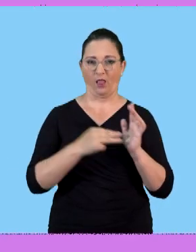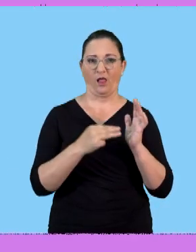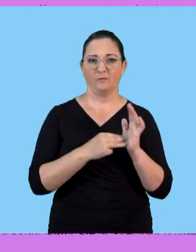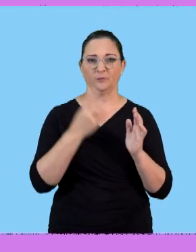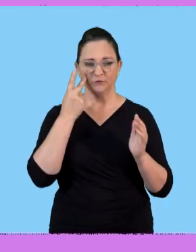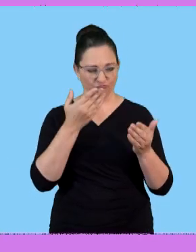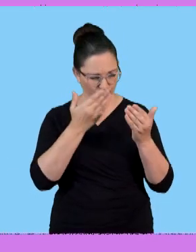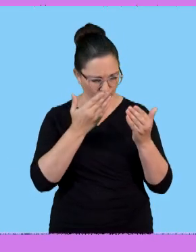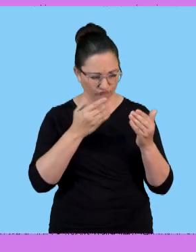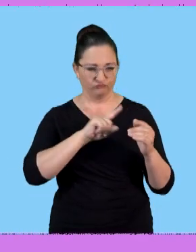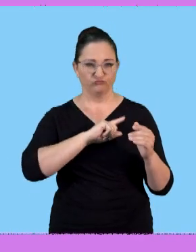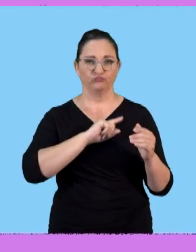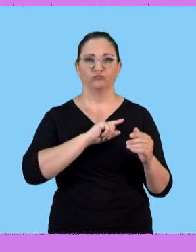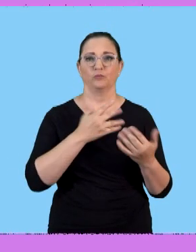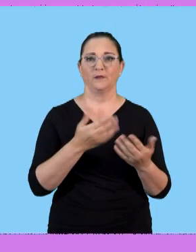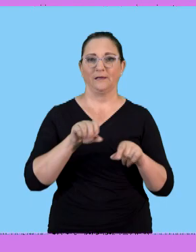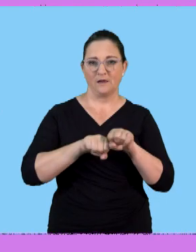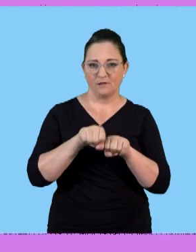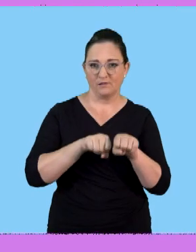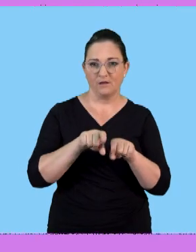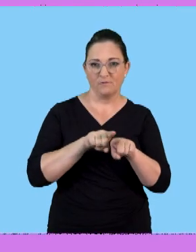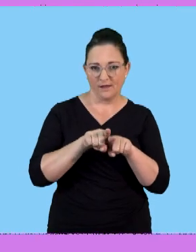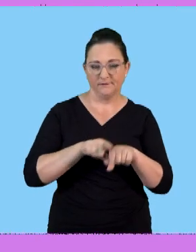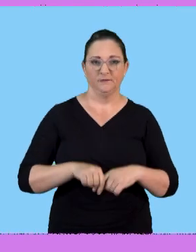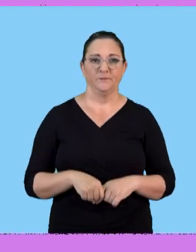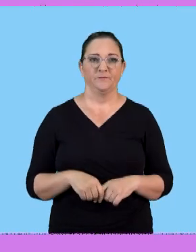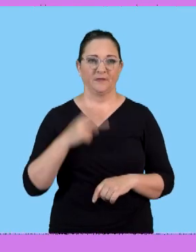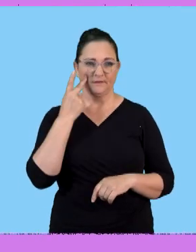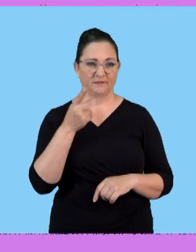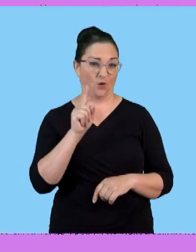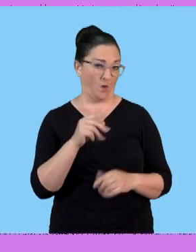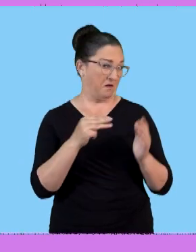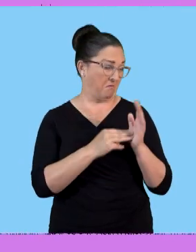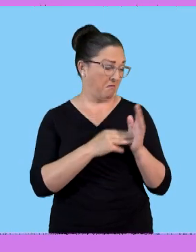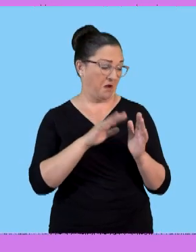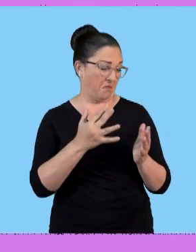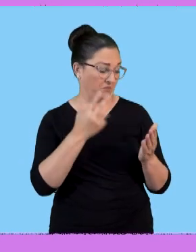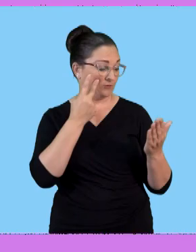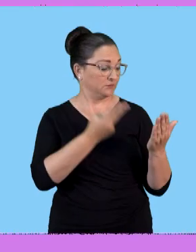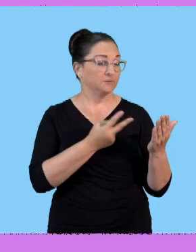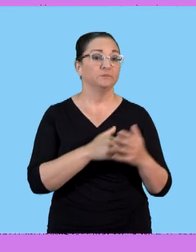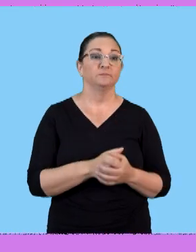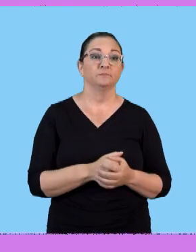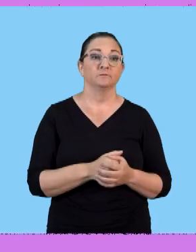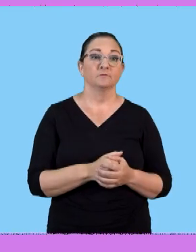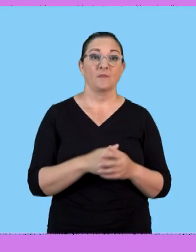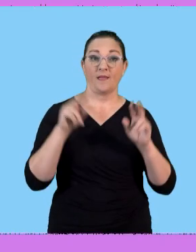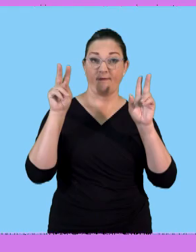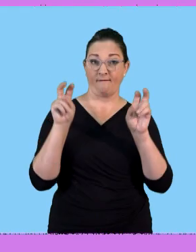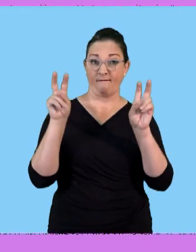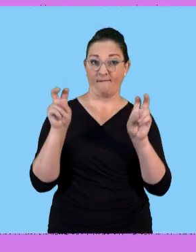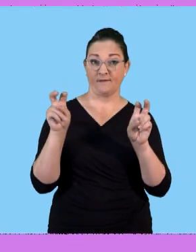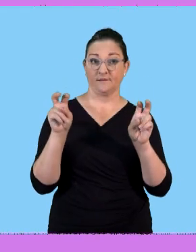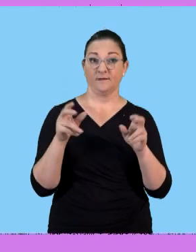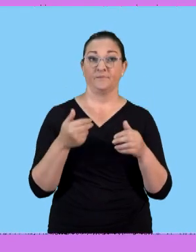race to answer the question that follow. Now let's do exactly that. Let's see what is the map all about. So here is the